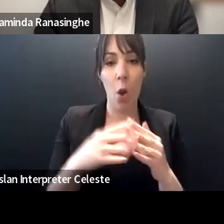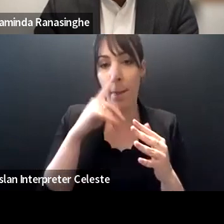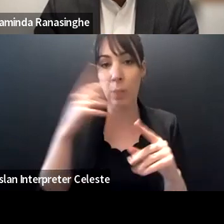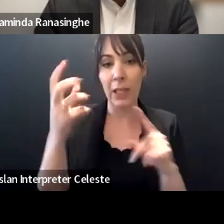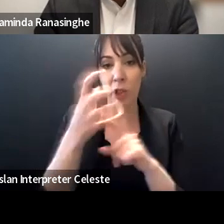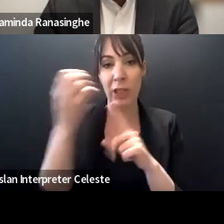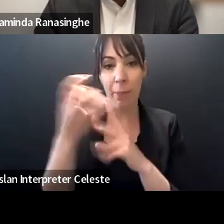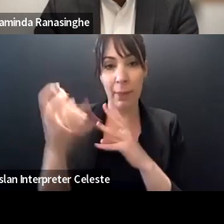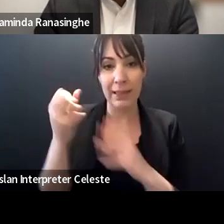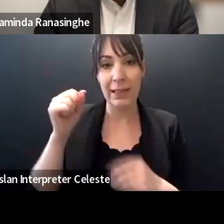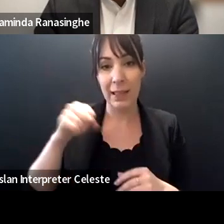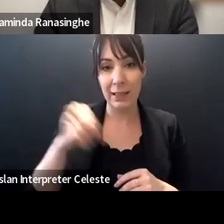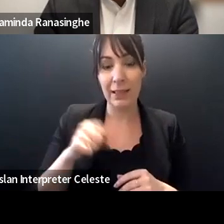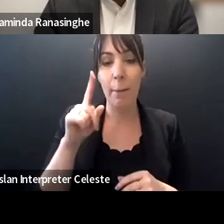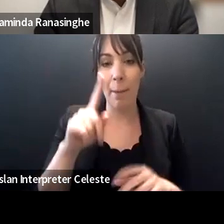also sits,